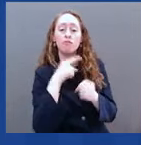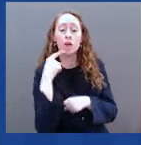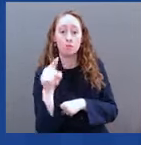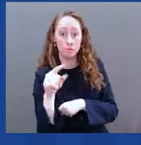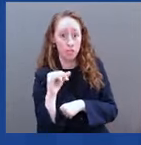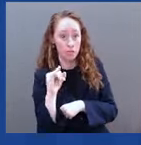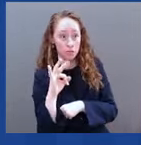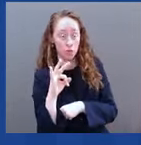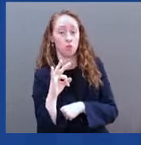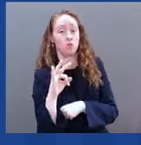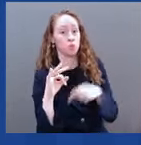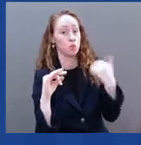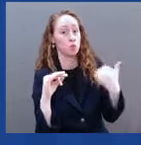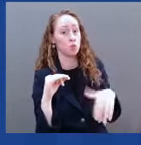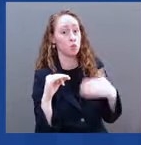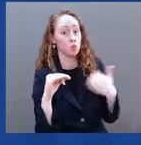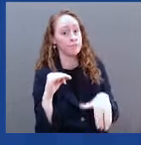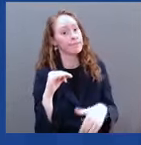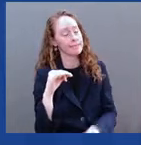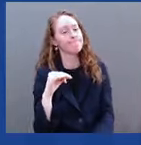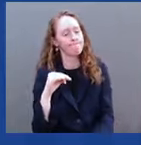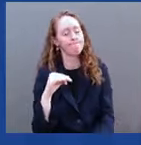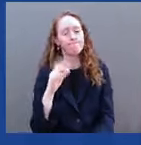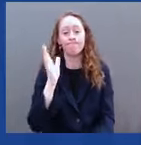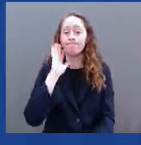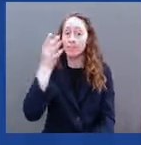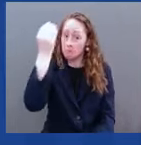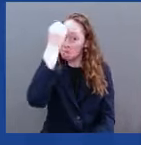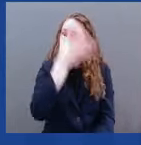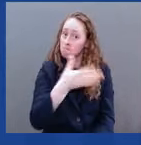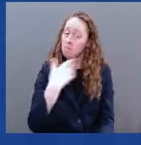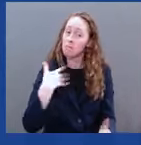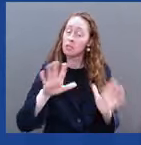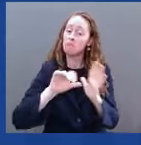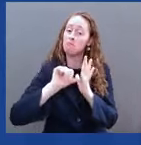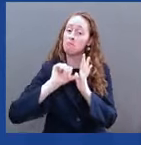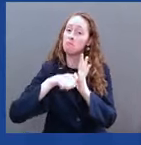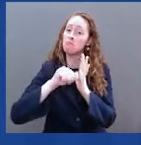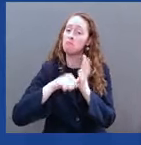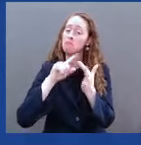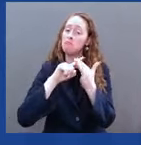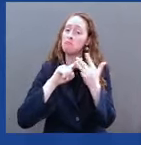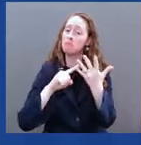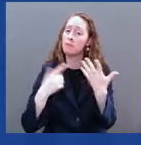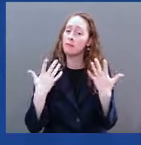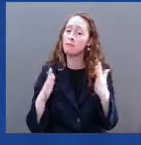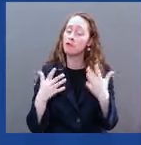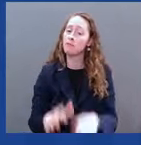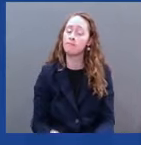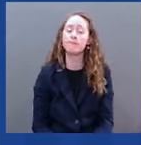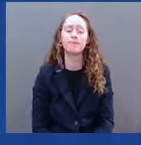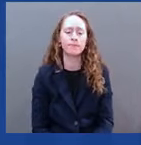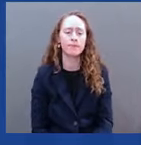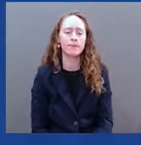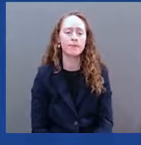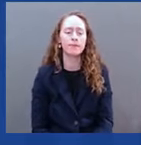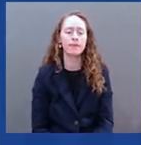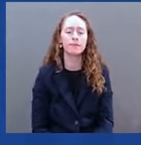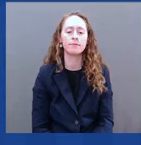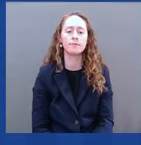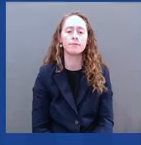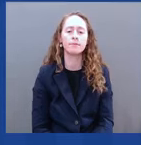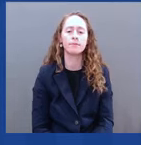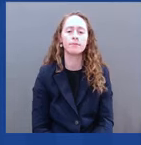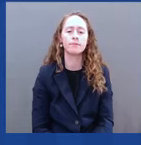And I made no threats, but I pointed out the number of American and foreign corporations that left Russia as a consequence of their